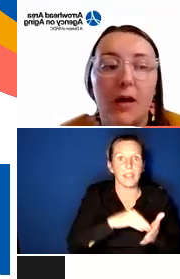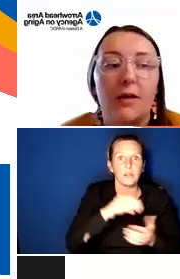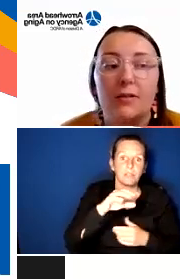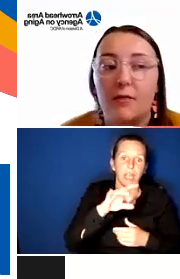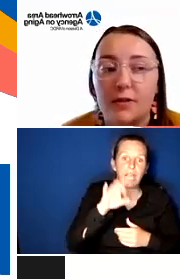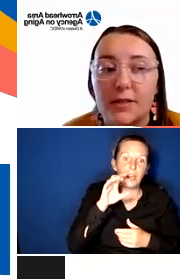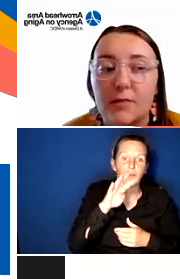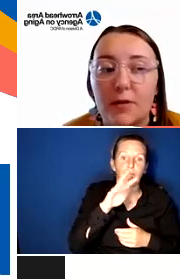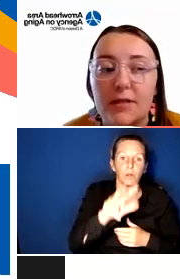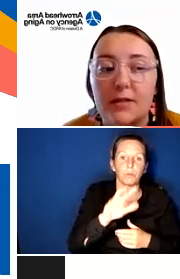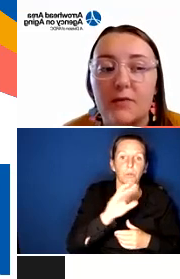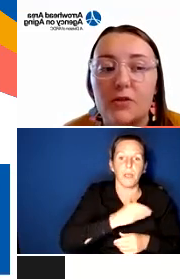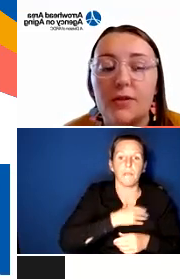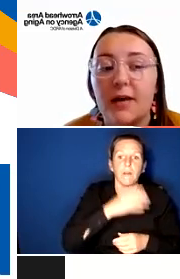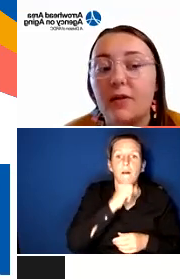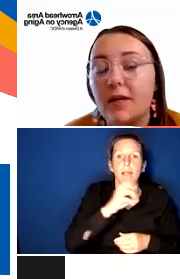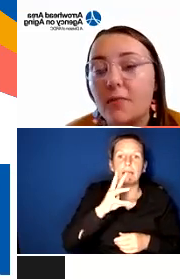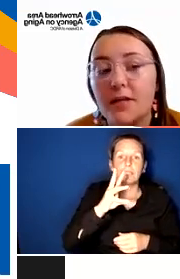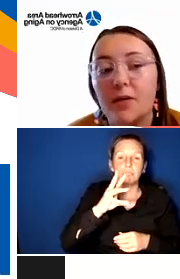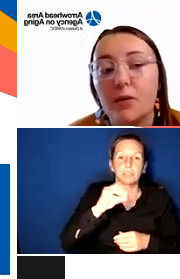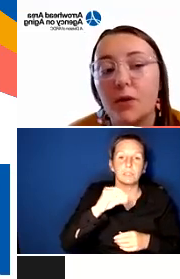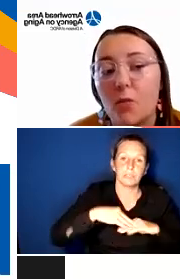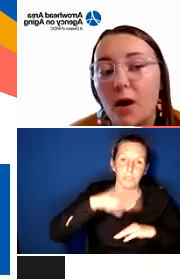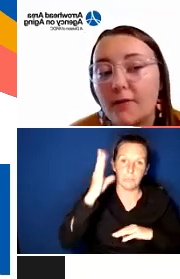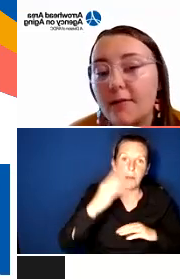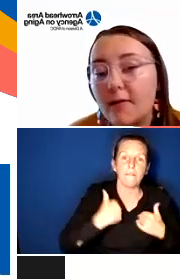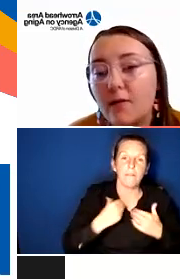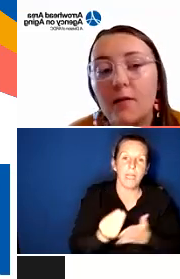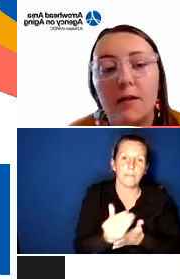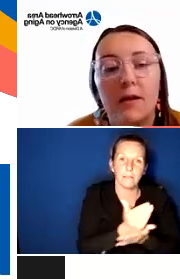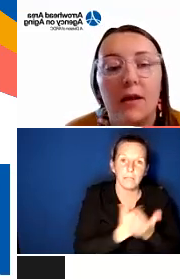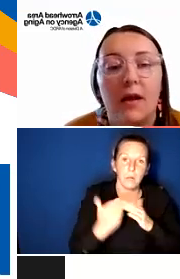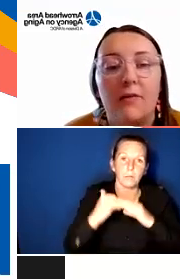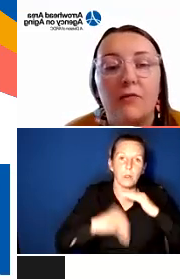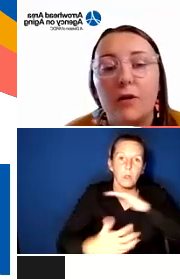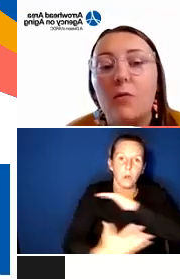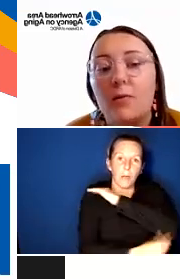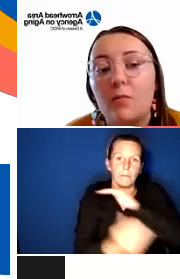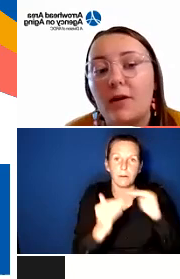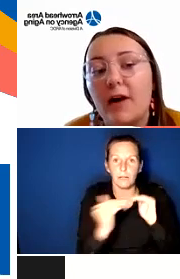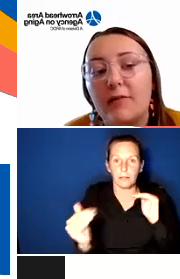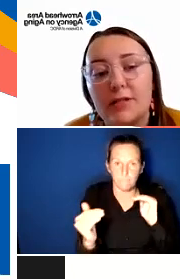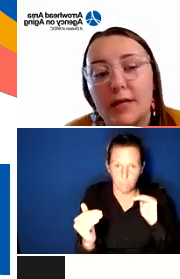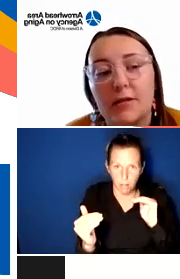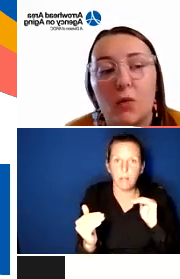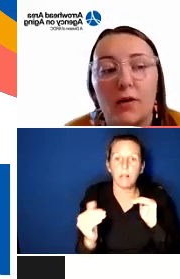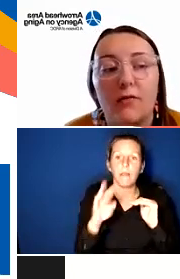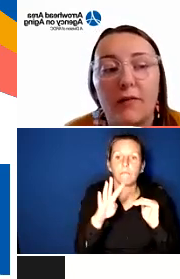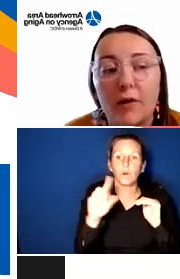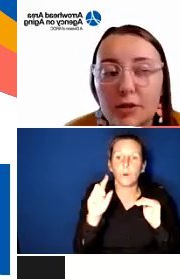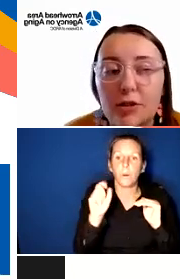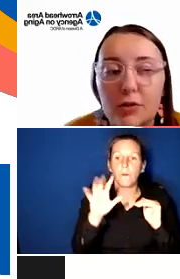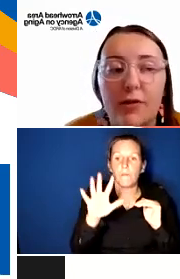88,443 of our 60+ individuals have incomes that are below poverty level, and 41.5%